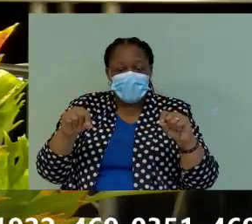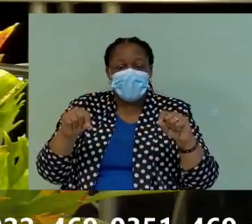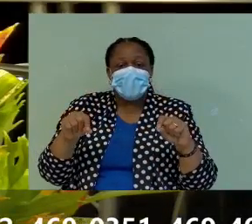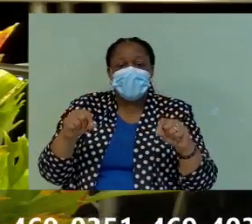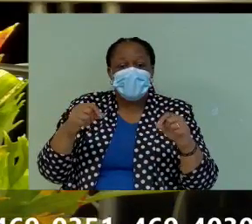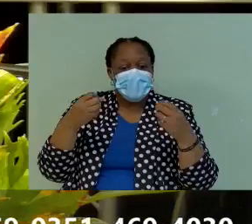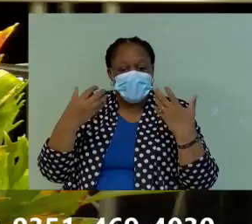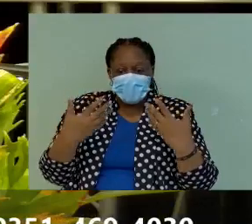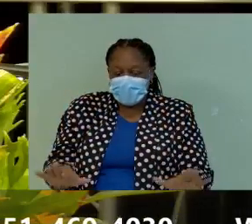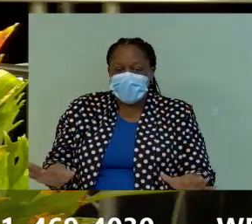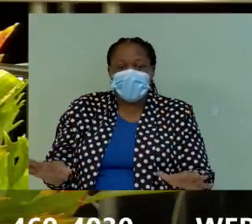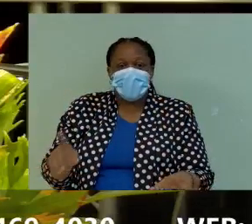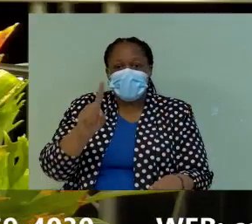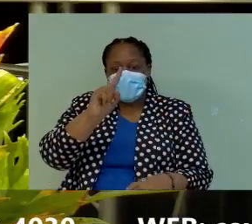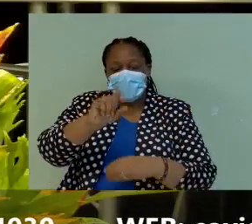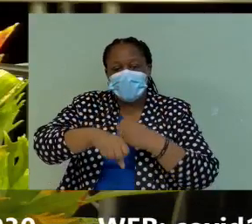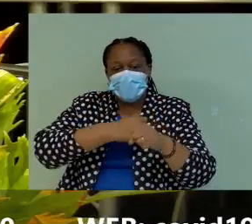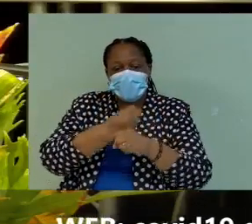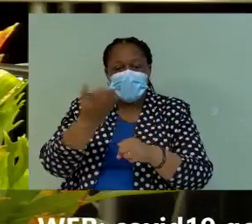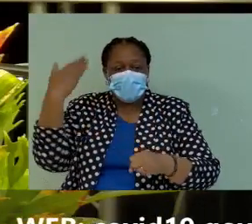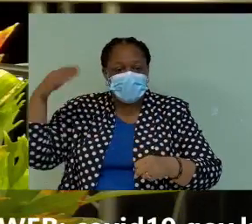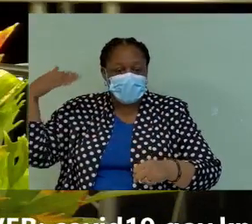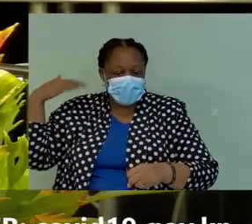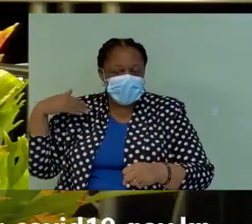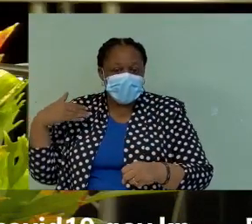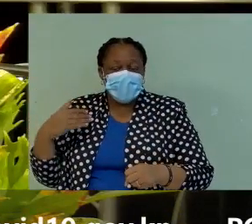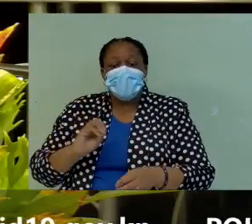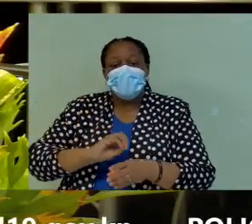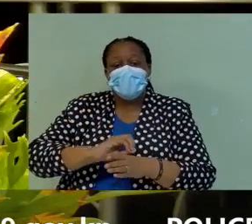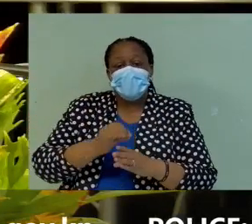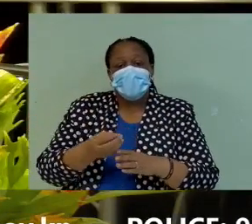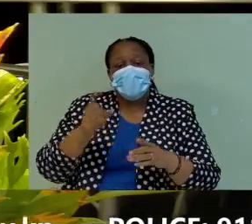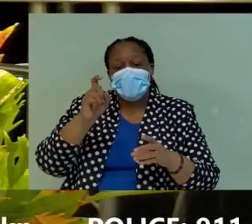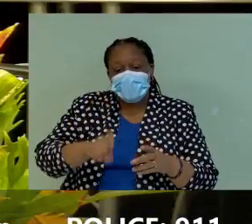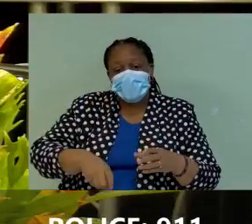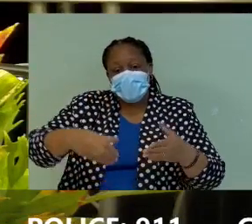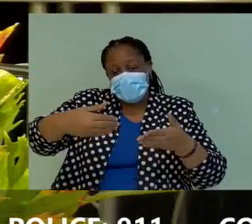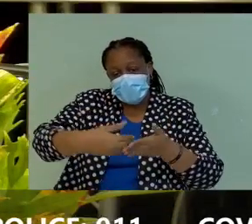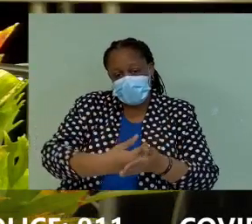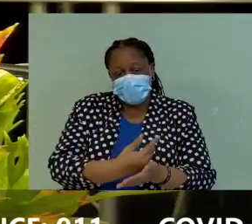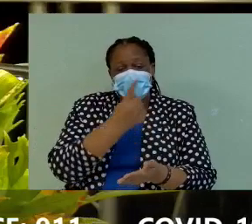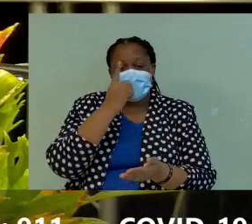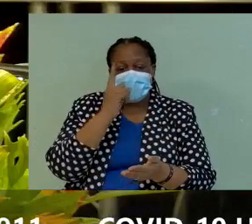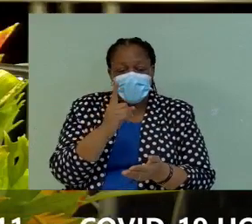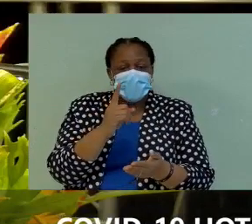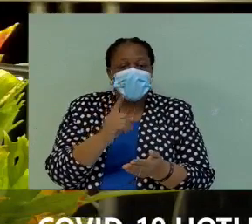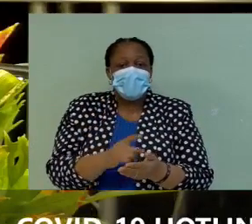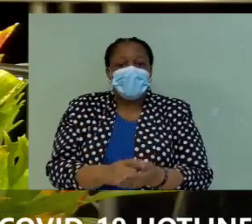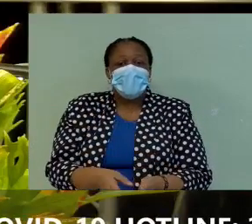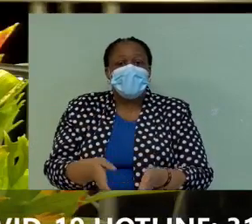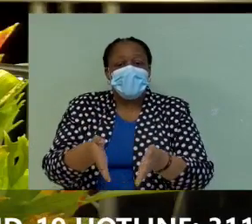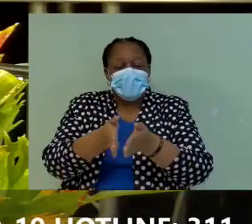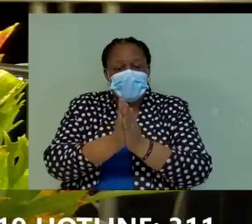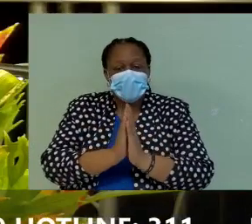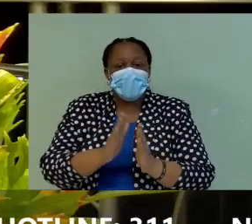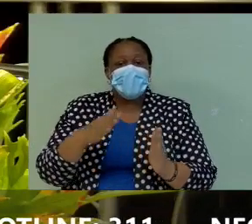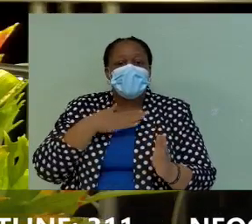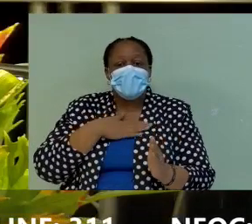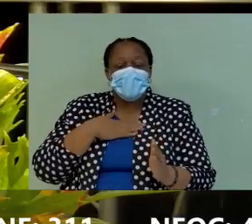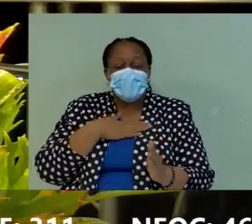ago, or clients requiring a new food handler's permit, you are required to present the